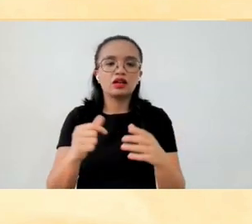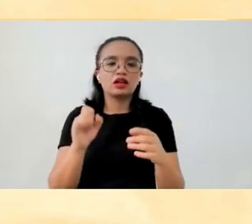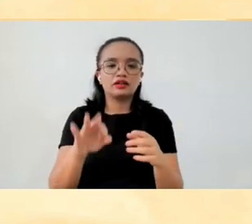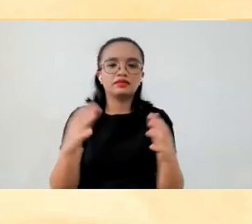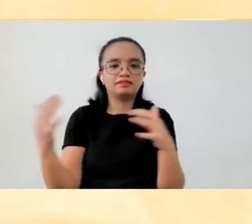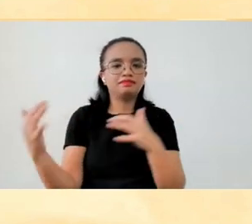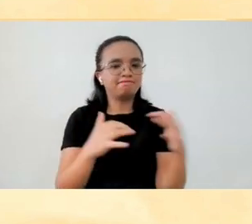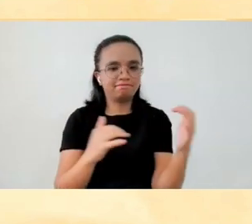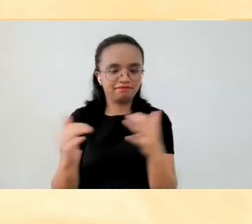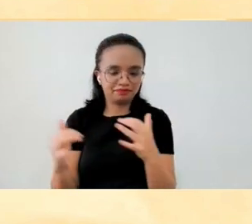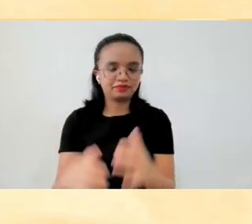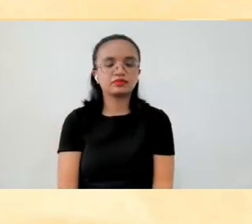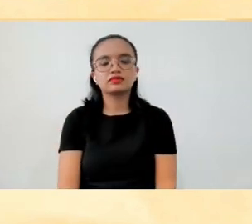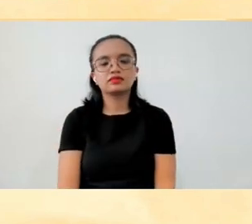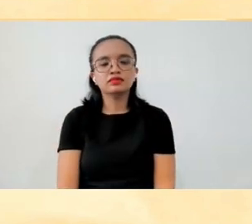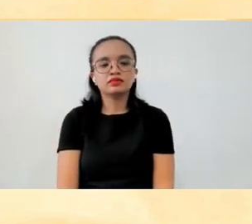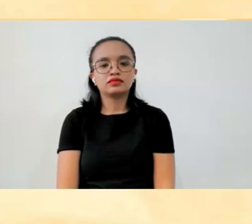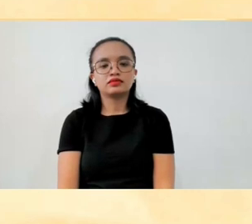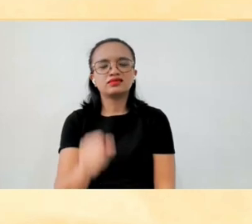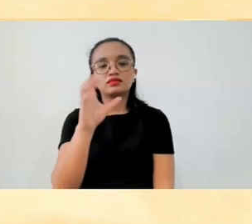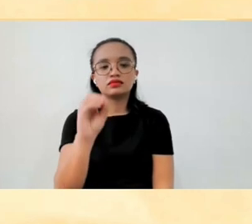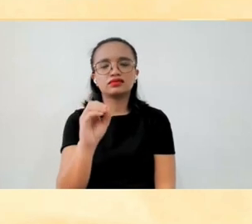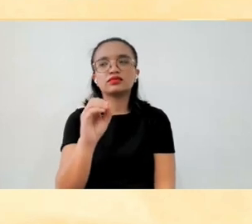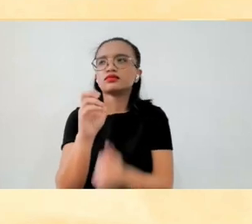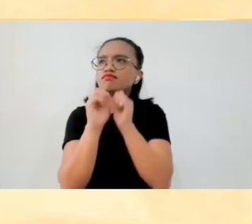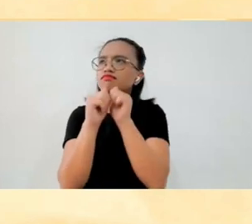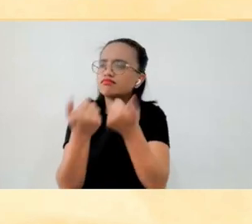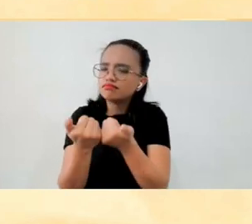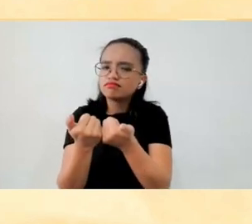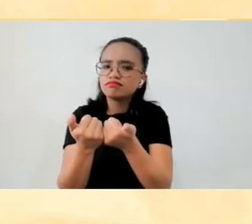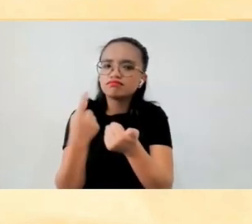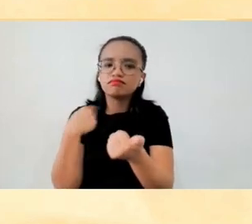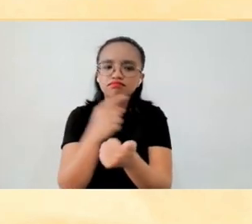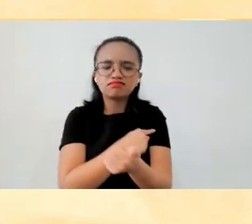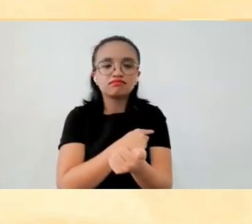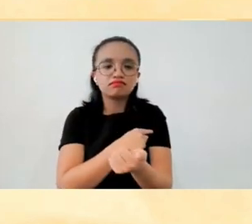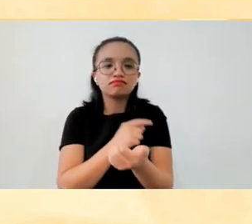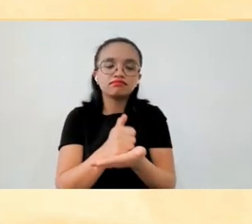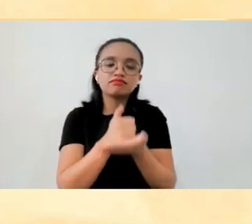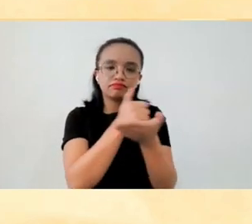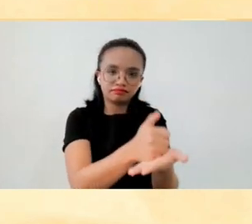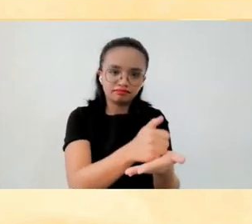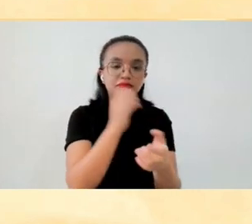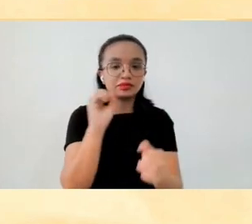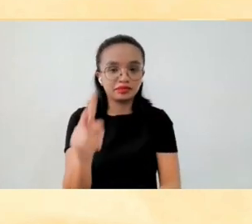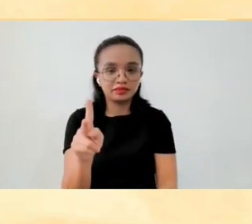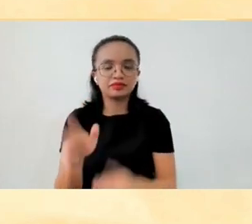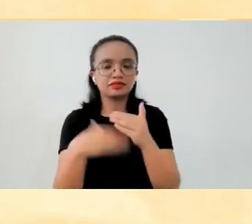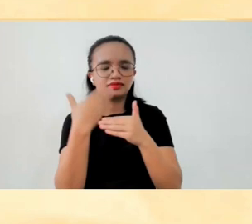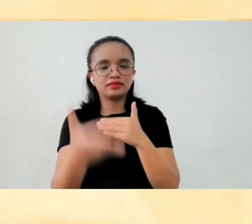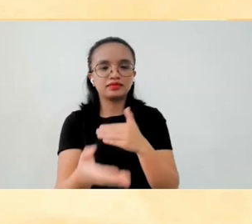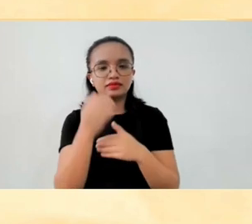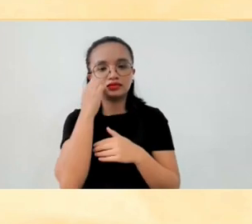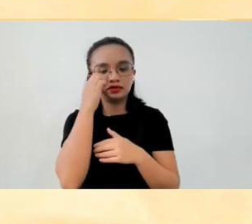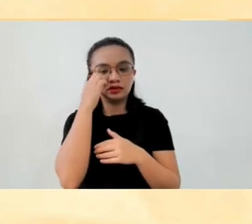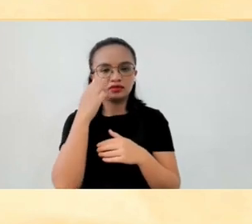armed conflict. So it's really like how we respond to that event. Okay, next slide. Okay,